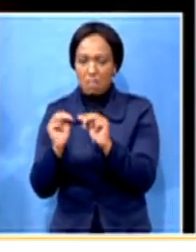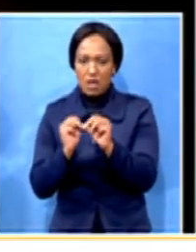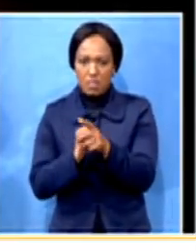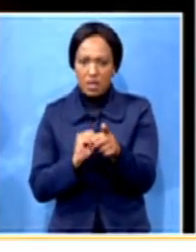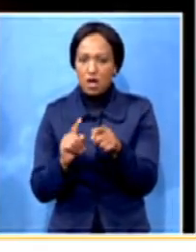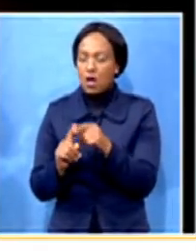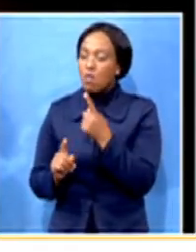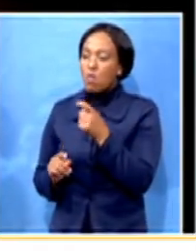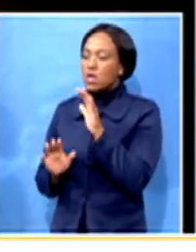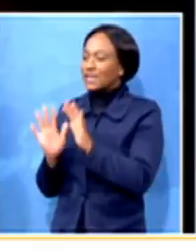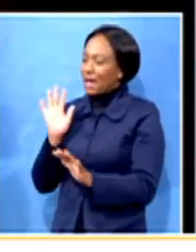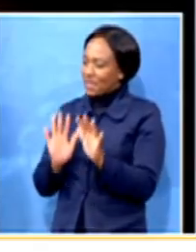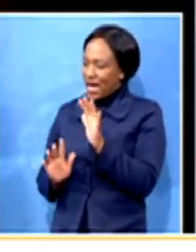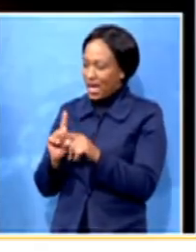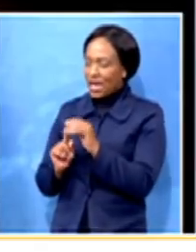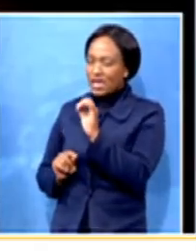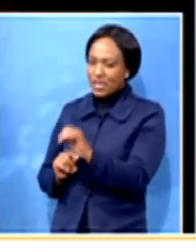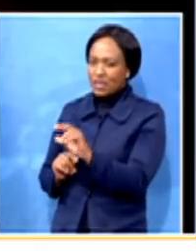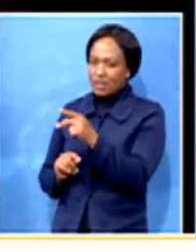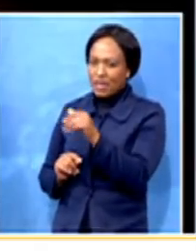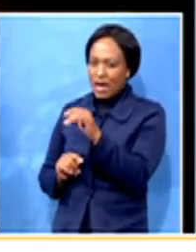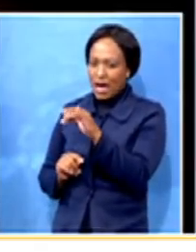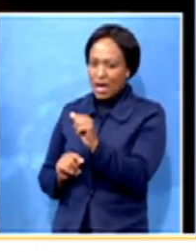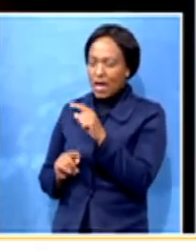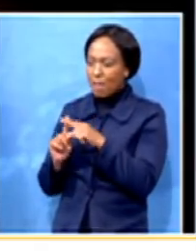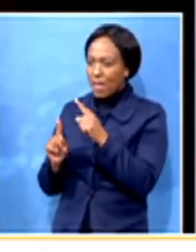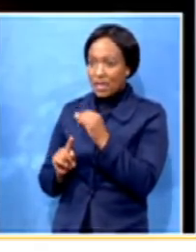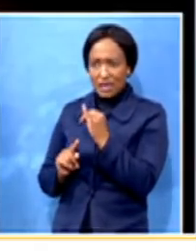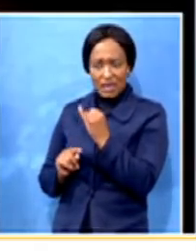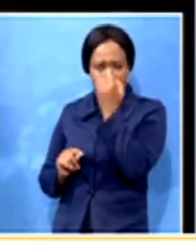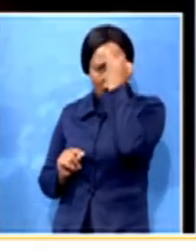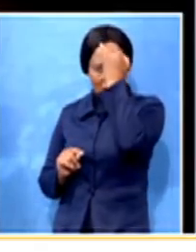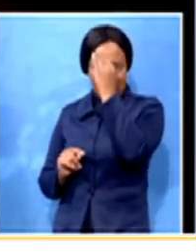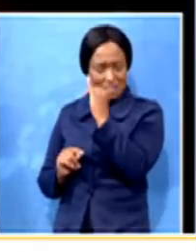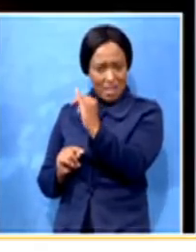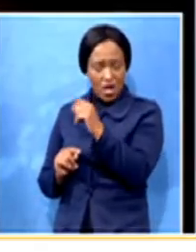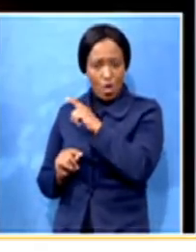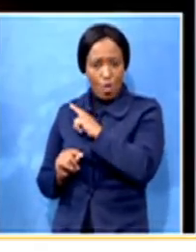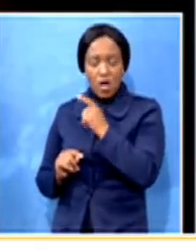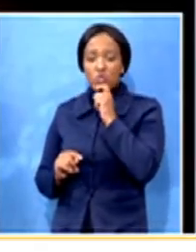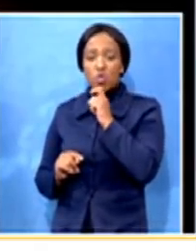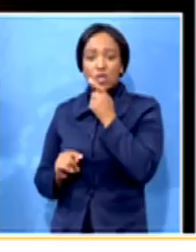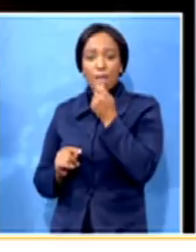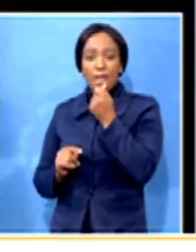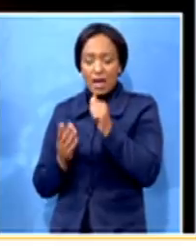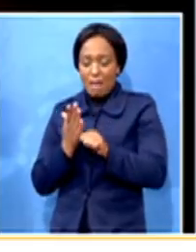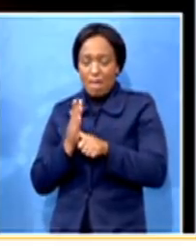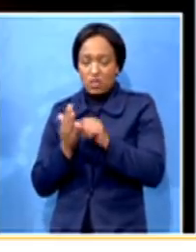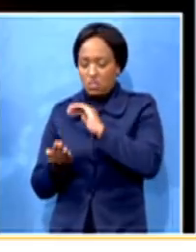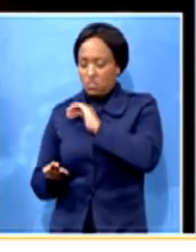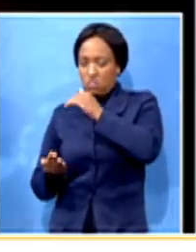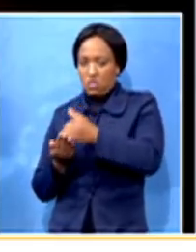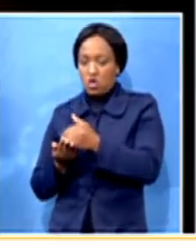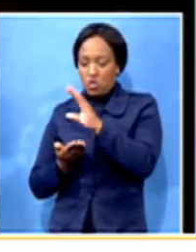is one thing, Khaya, but is it necessarily a bad idea to use pension funds to invest in these